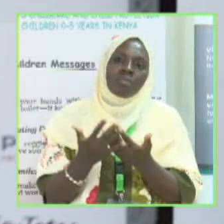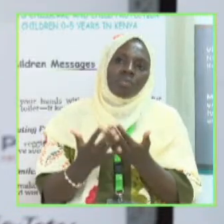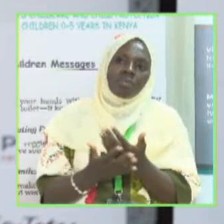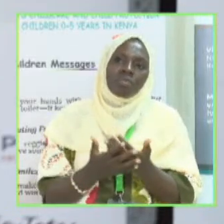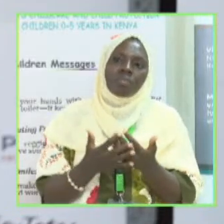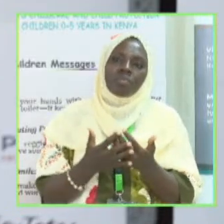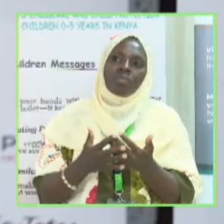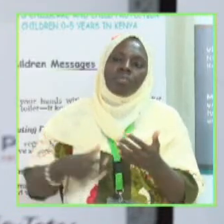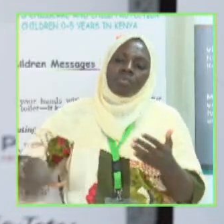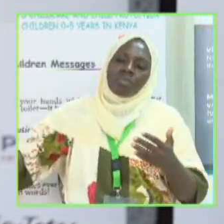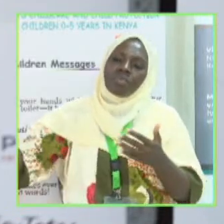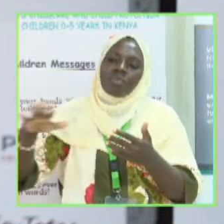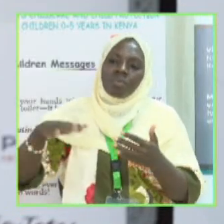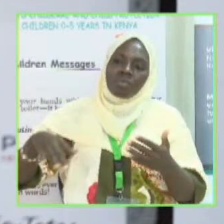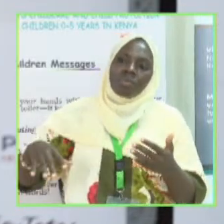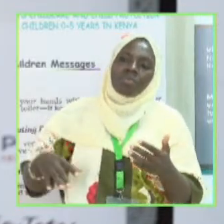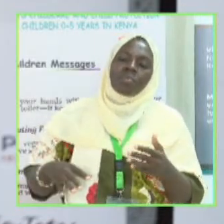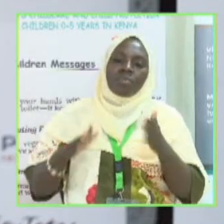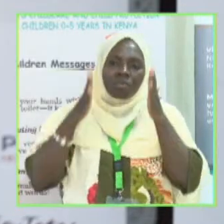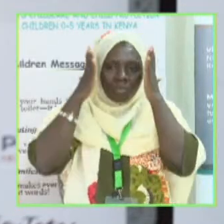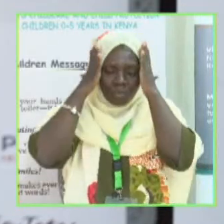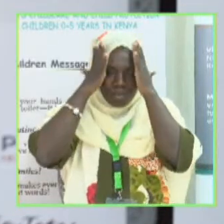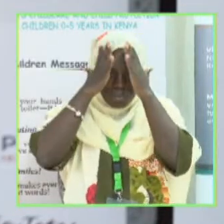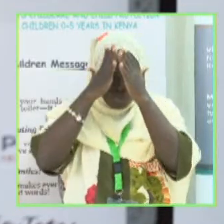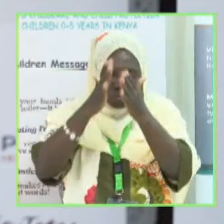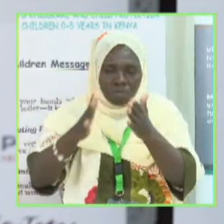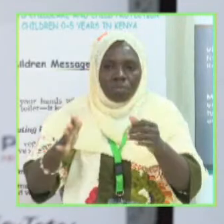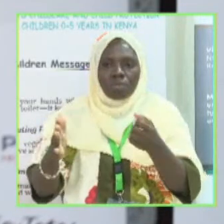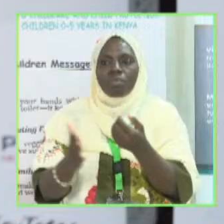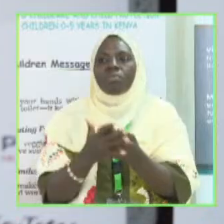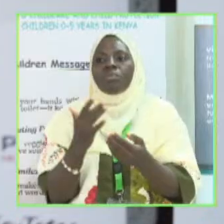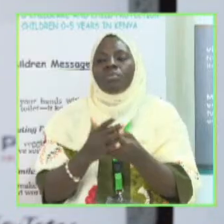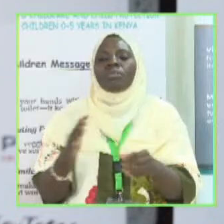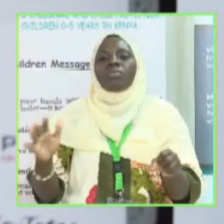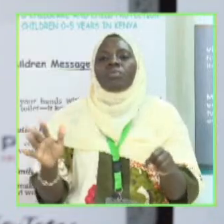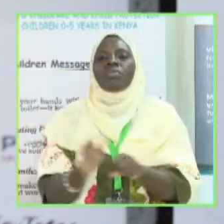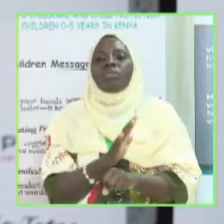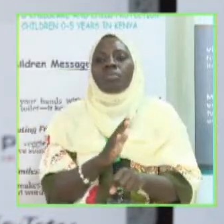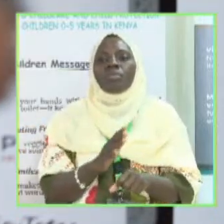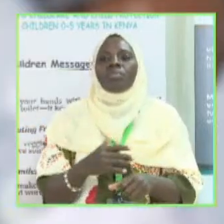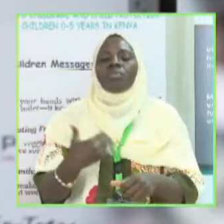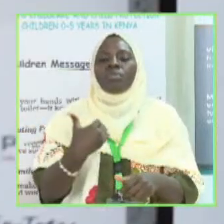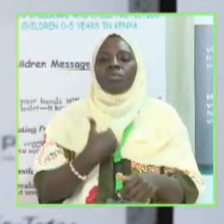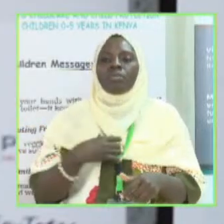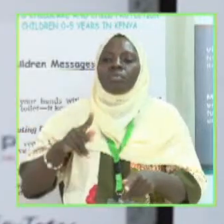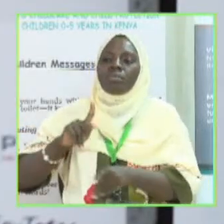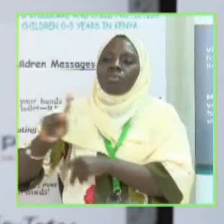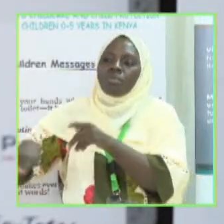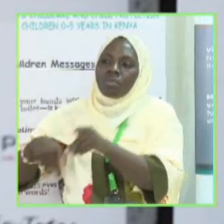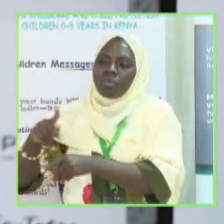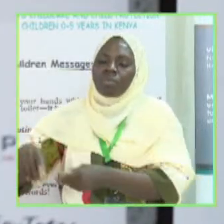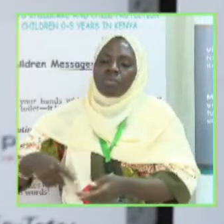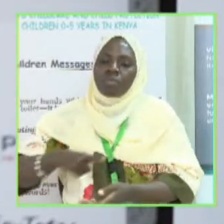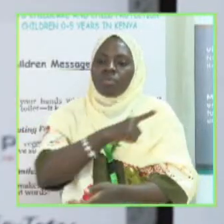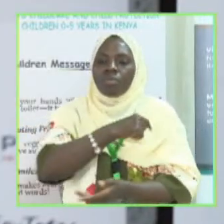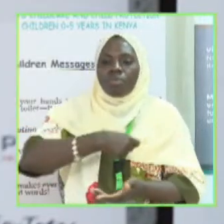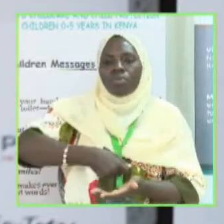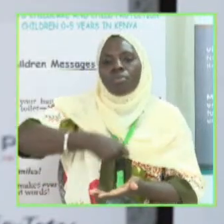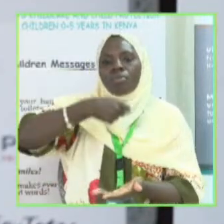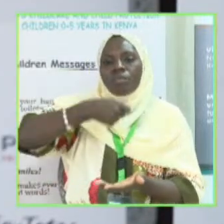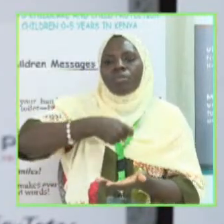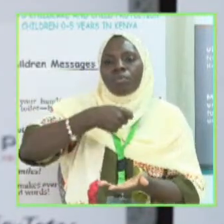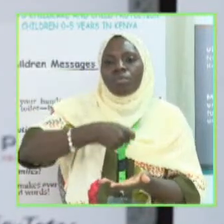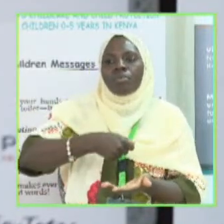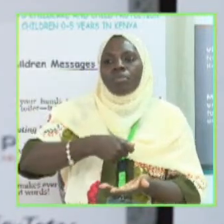holistic county integrated development plans that includes plans and budgets for